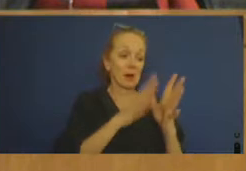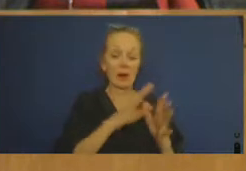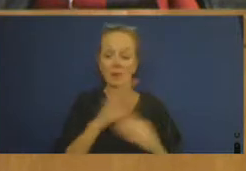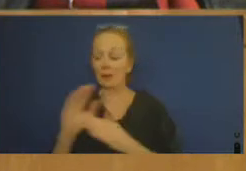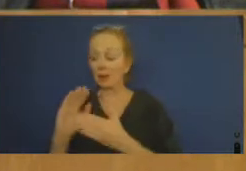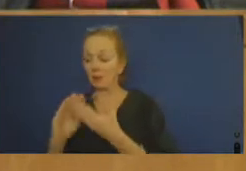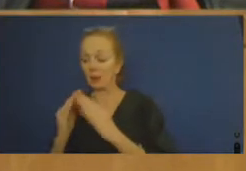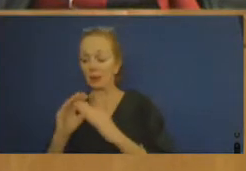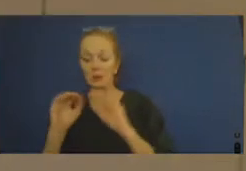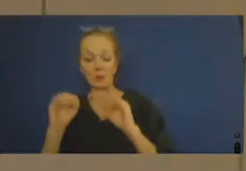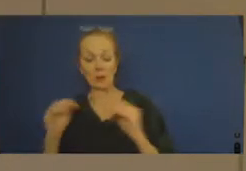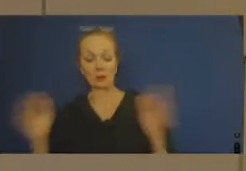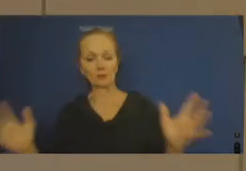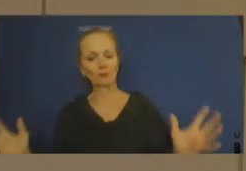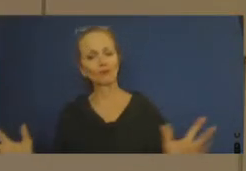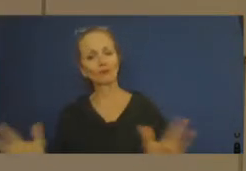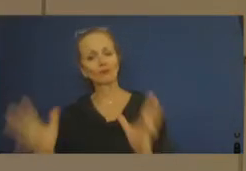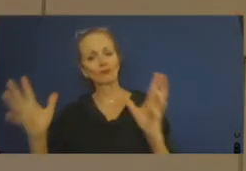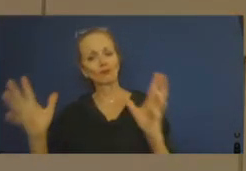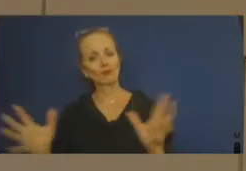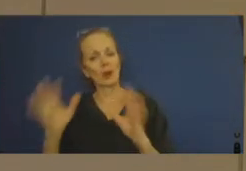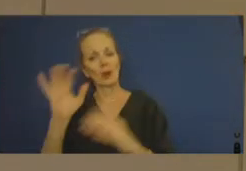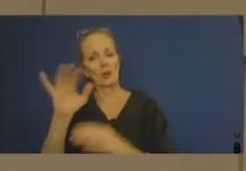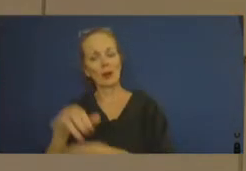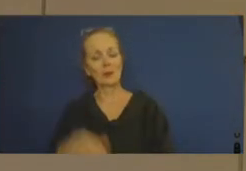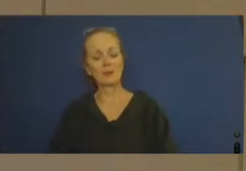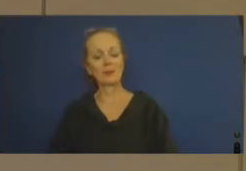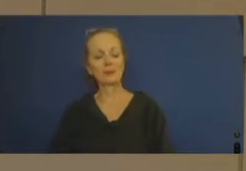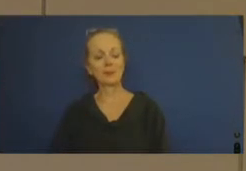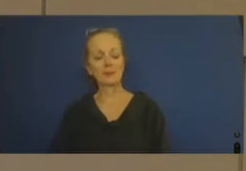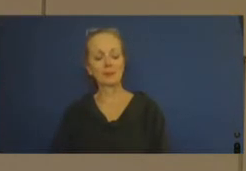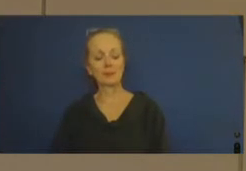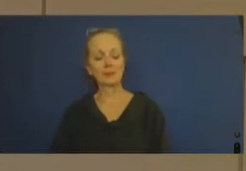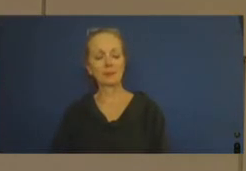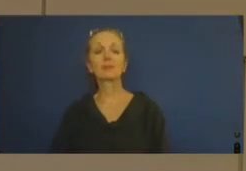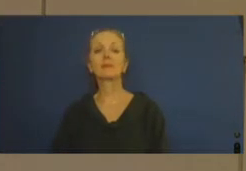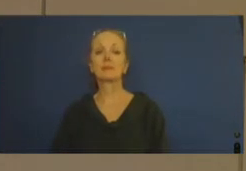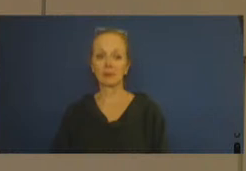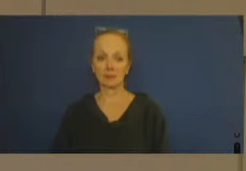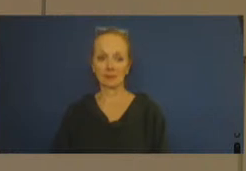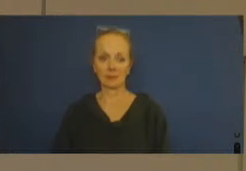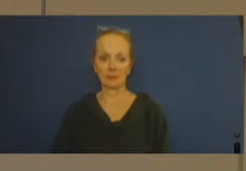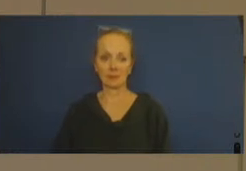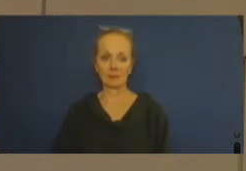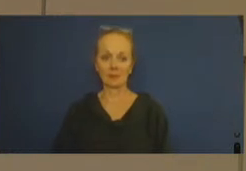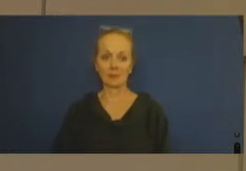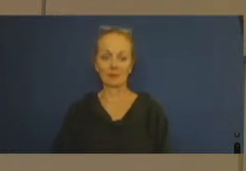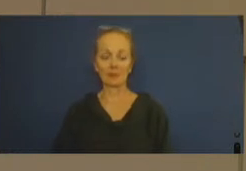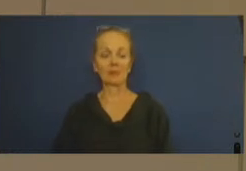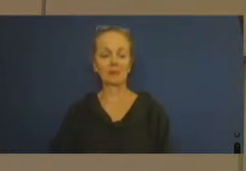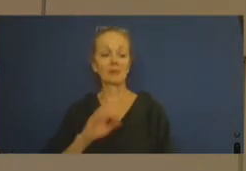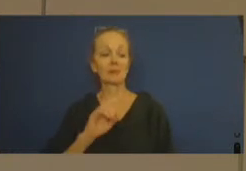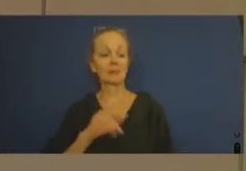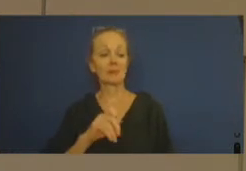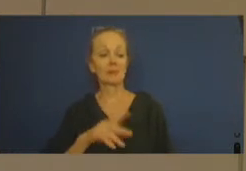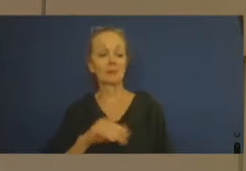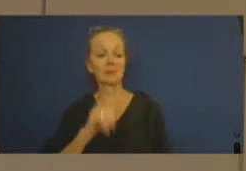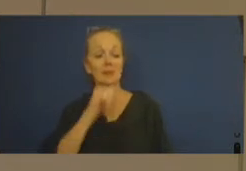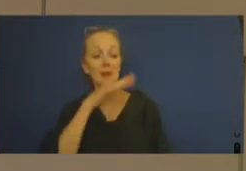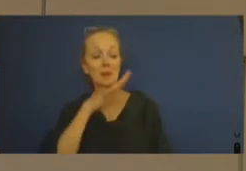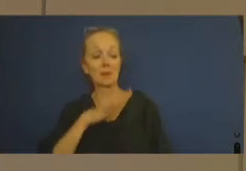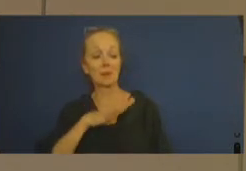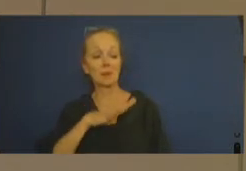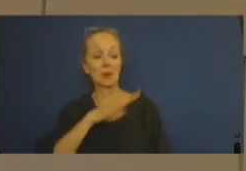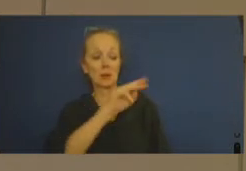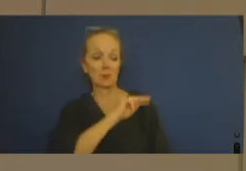So there's no timeline. So excellent. So with that, Madam Mayor, if I could amend my